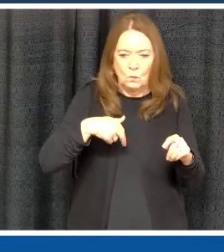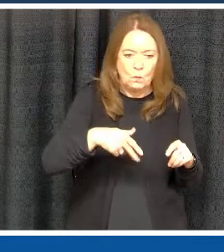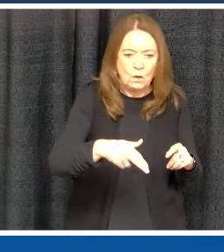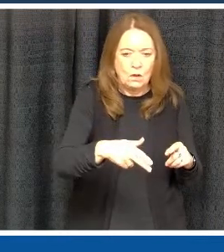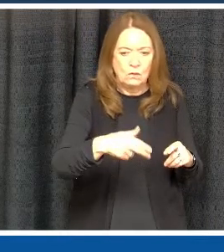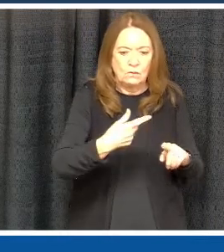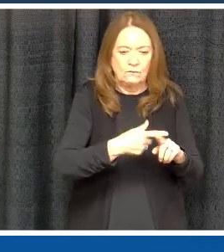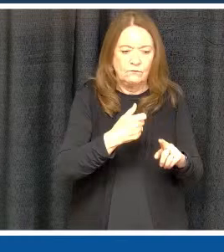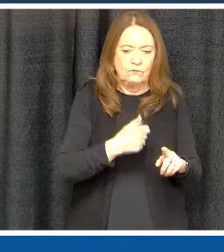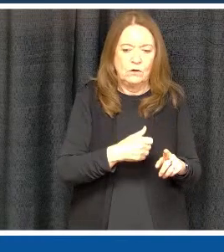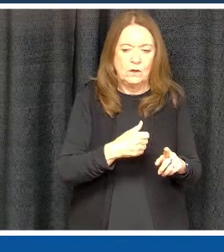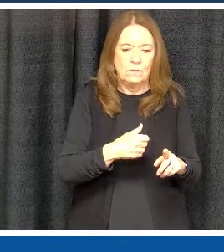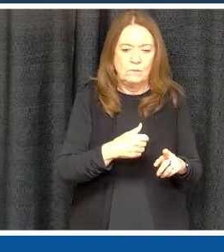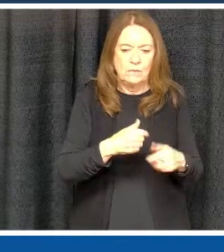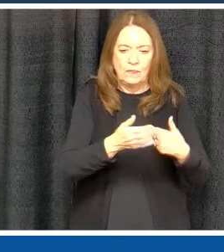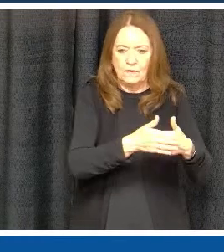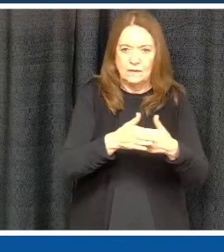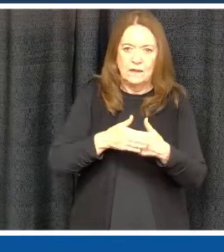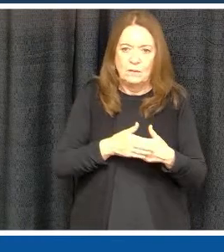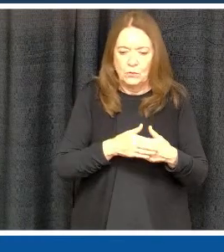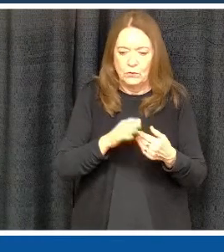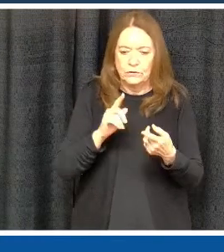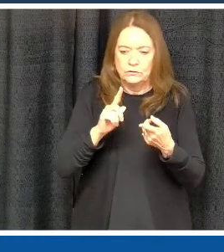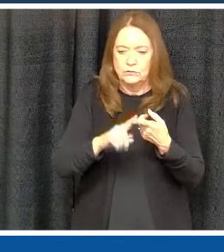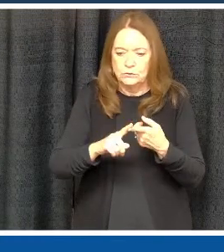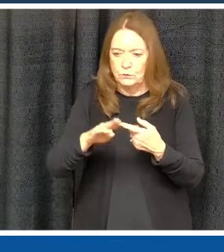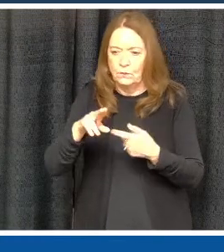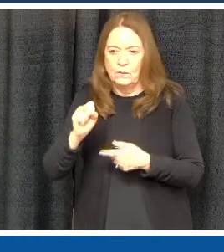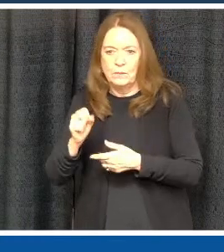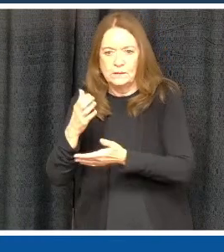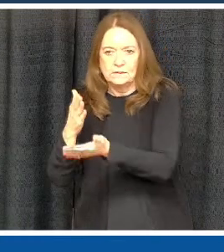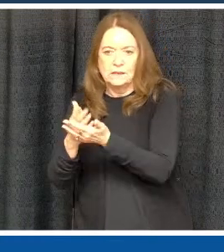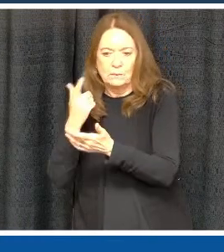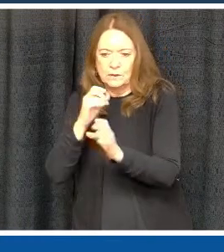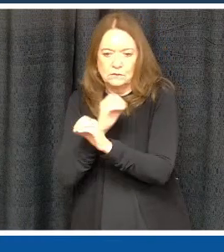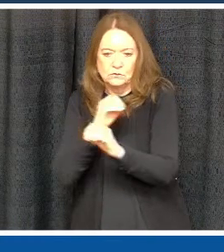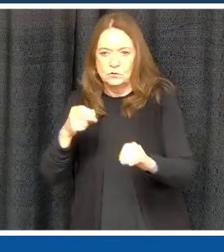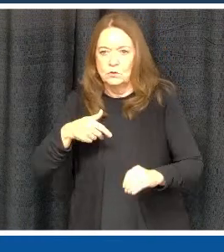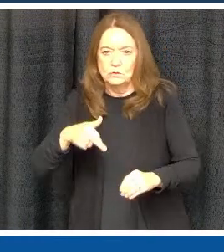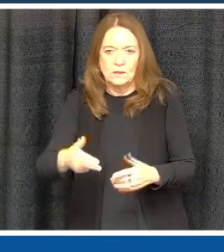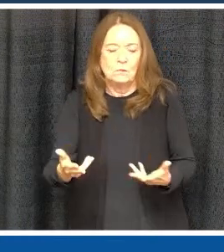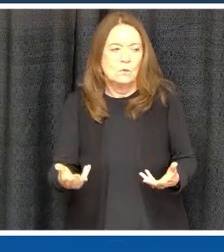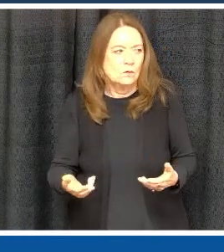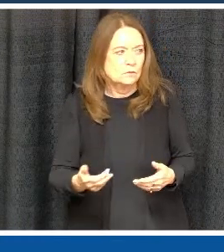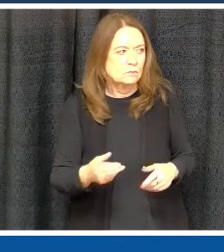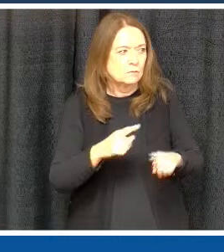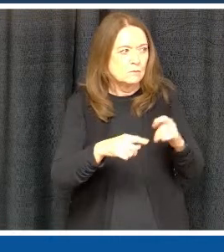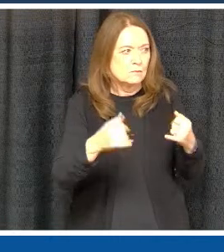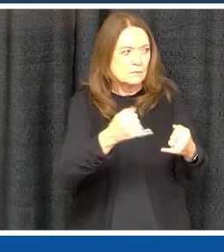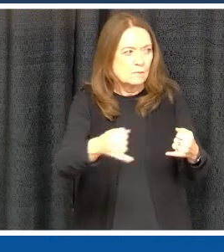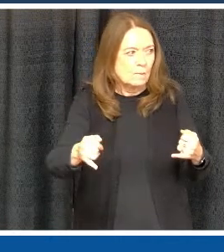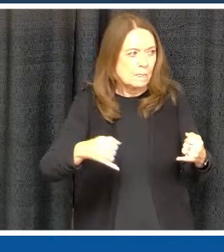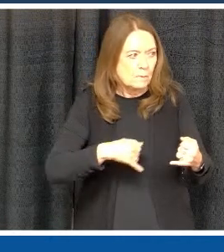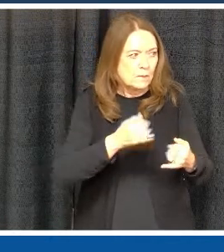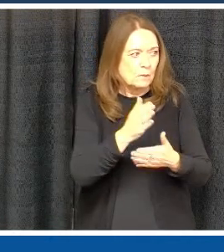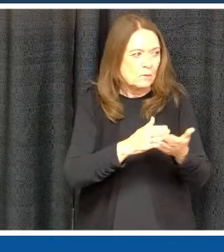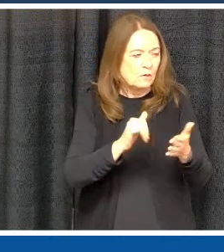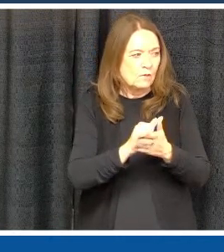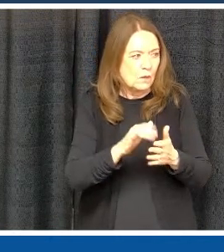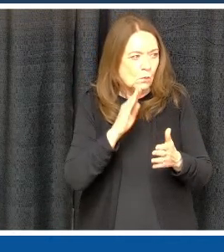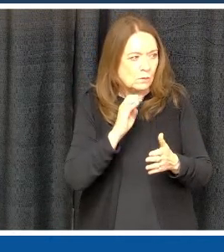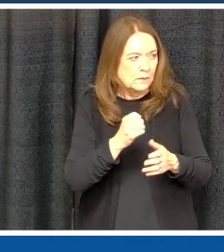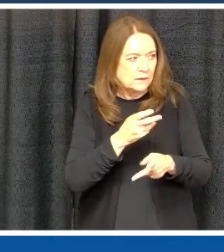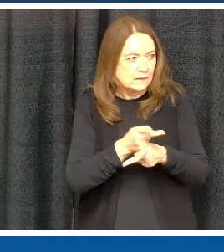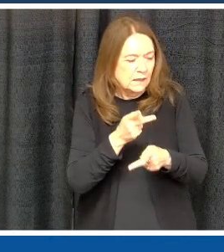from the neighborhood to the bus stop because there's no sidewalk. the boundaries, though, part of that would be addressed in